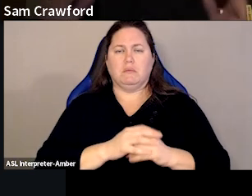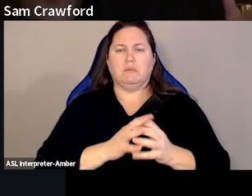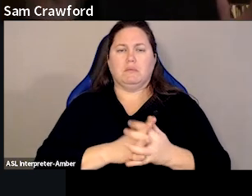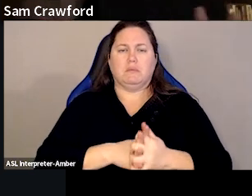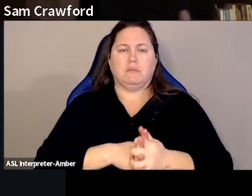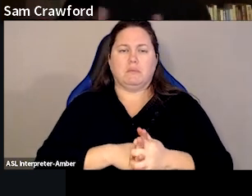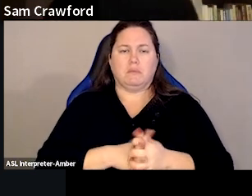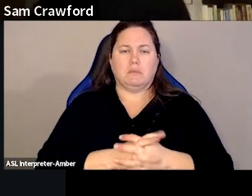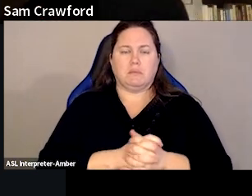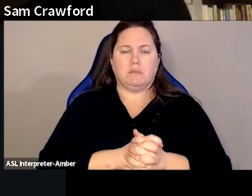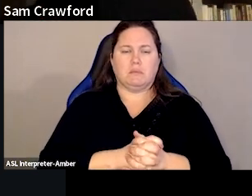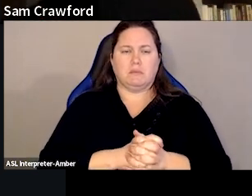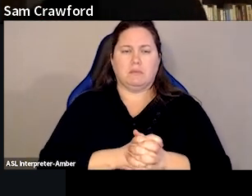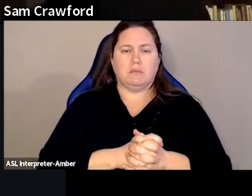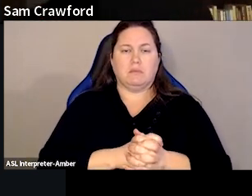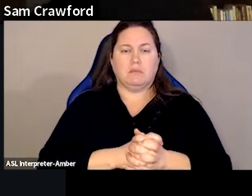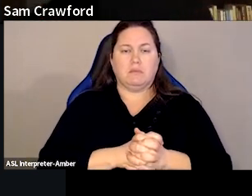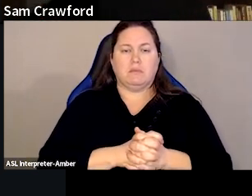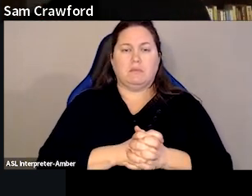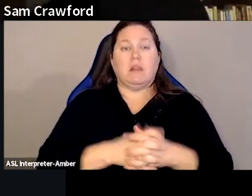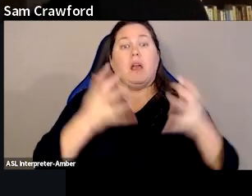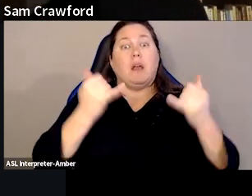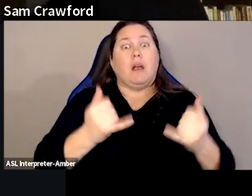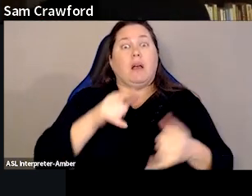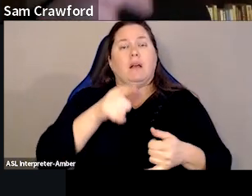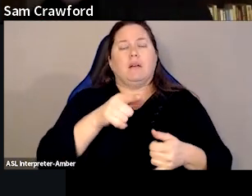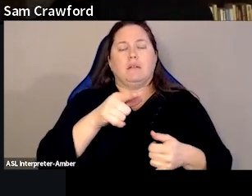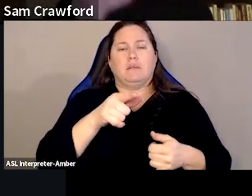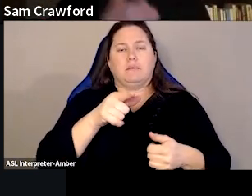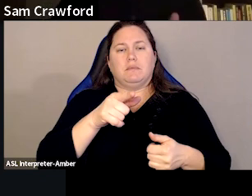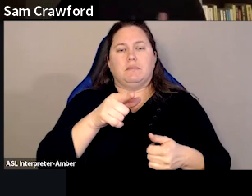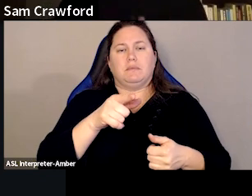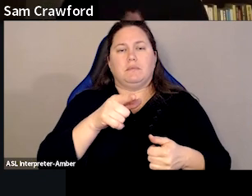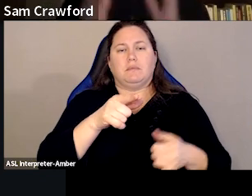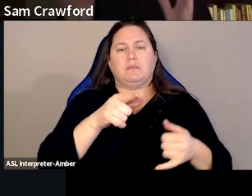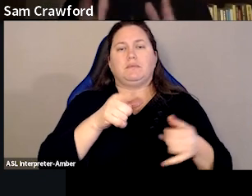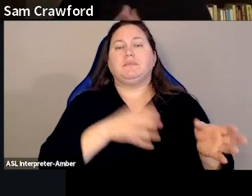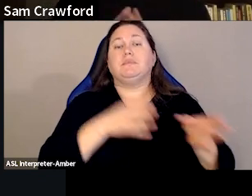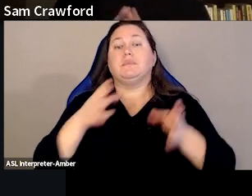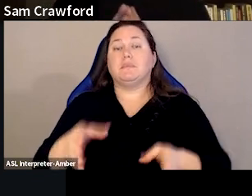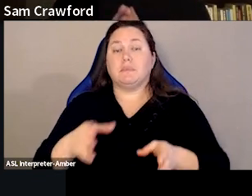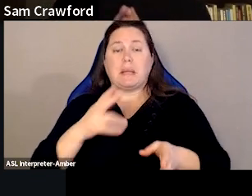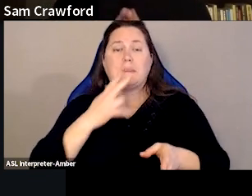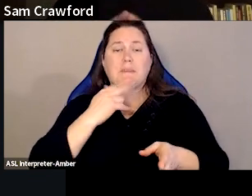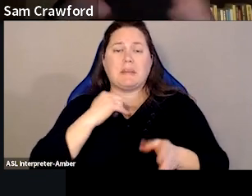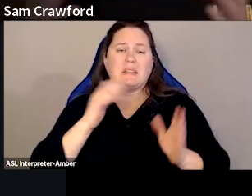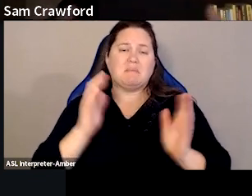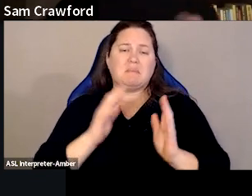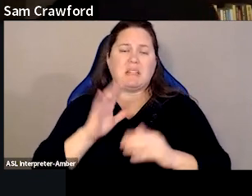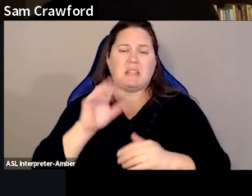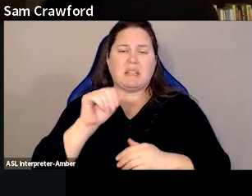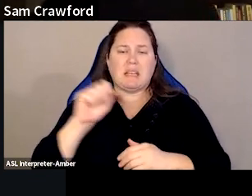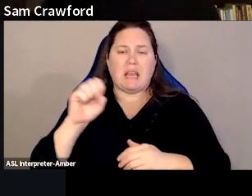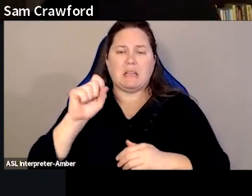into our mini case study. So this is, yes, the network site, but it's a mini case study on the power of